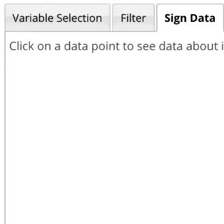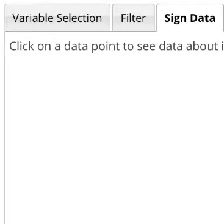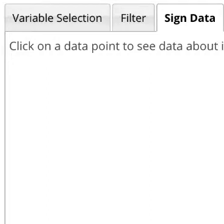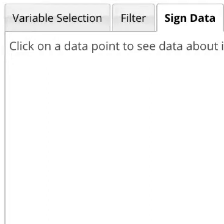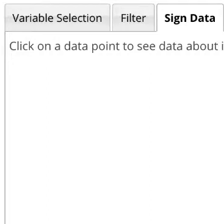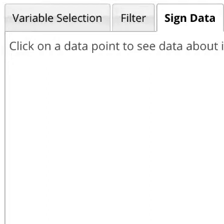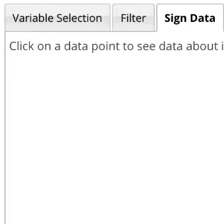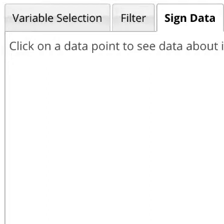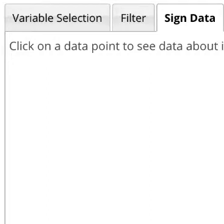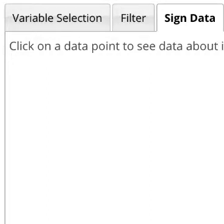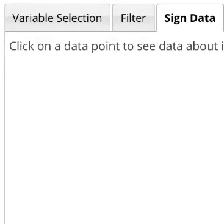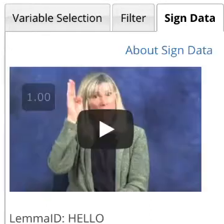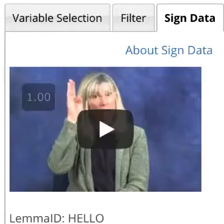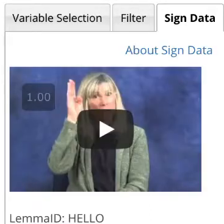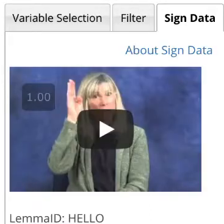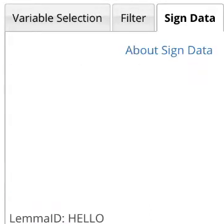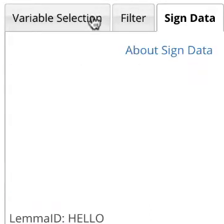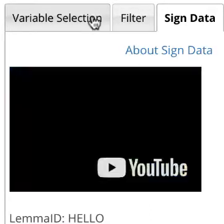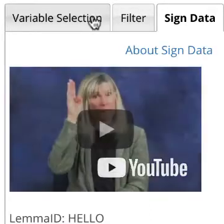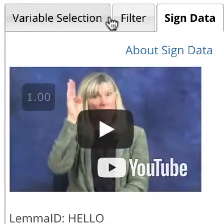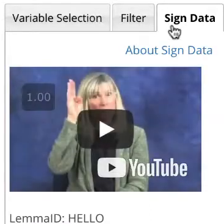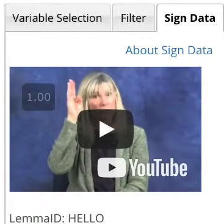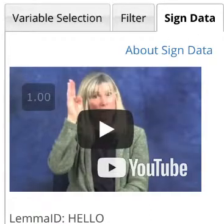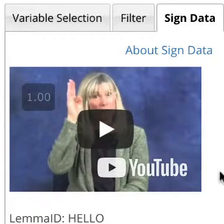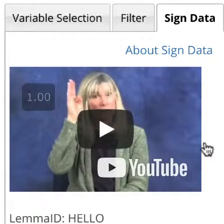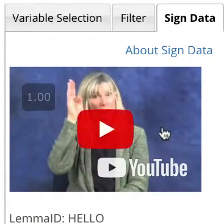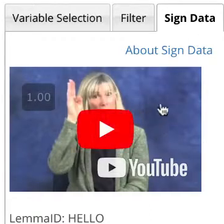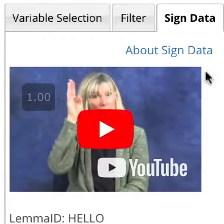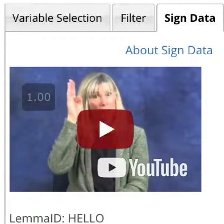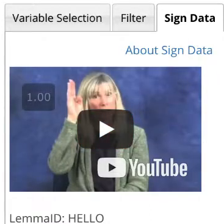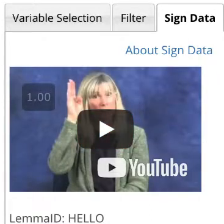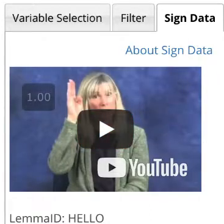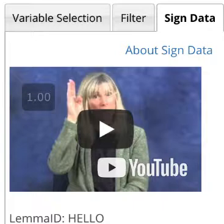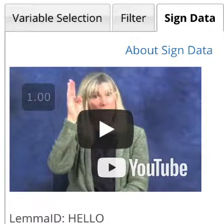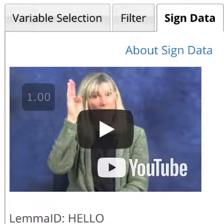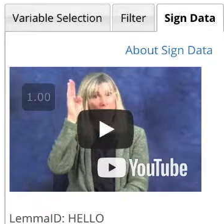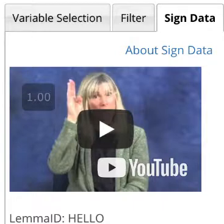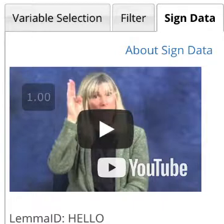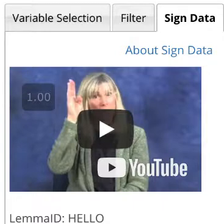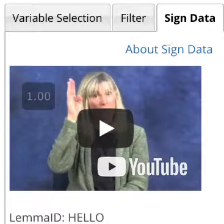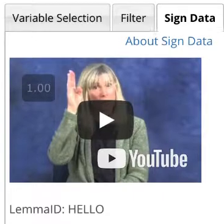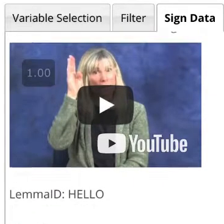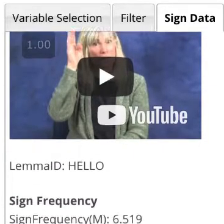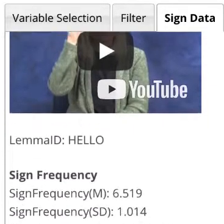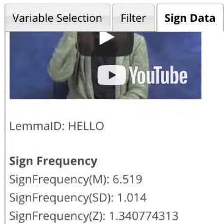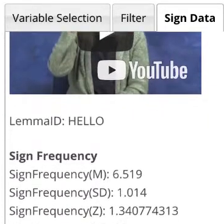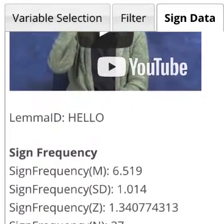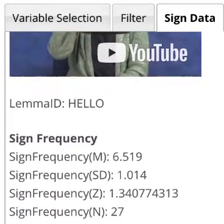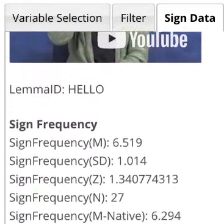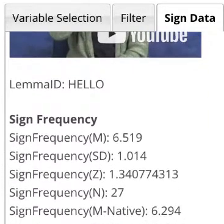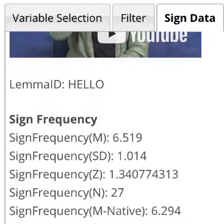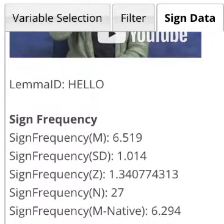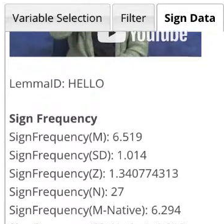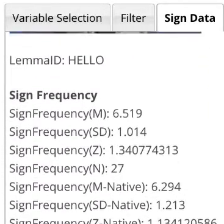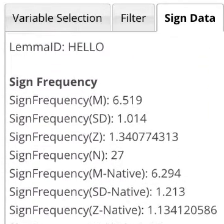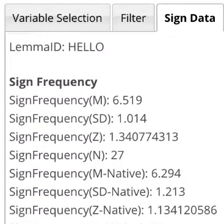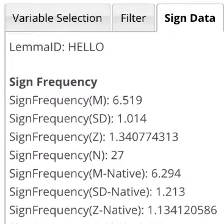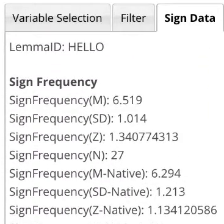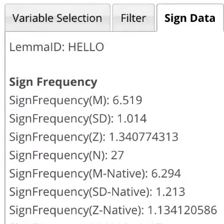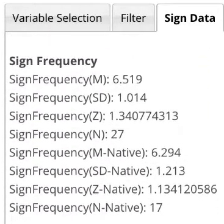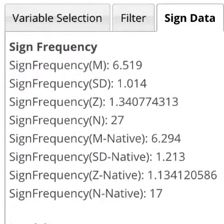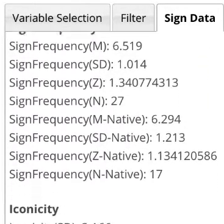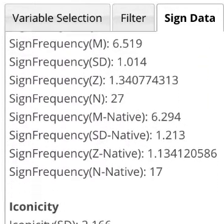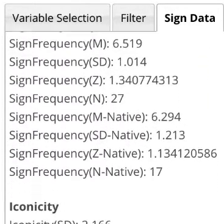we see all the data about that sign populate this tab over here. We can scroll down to see all the